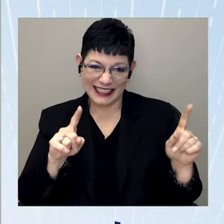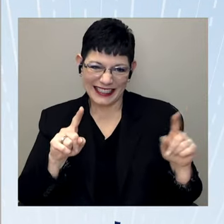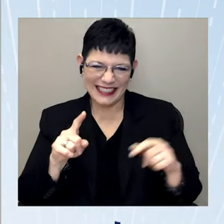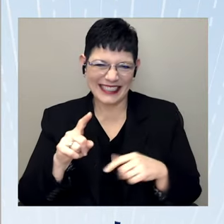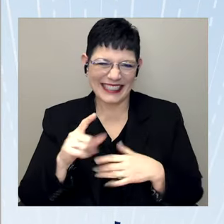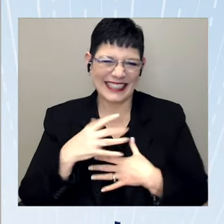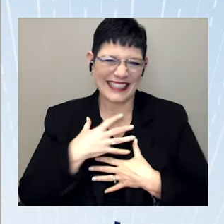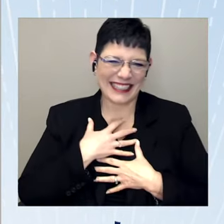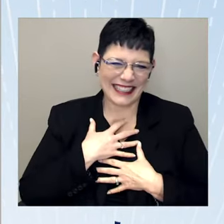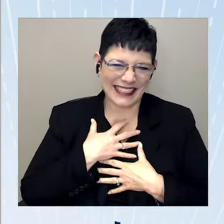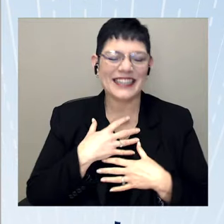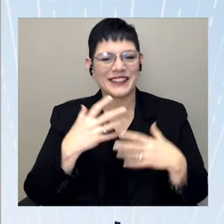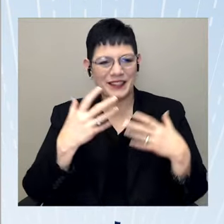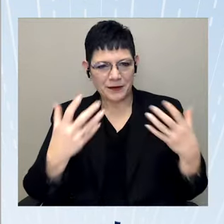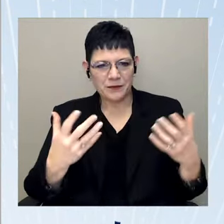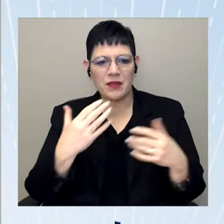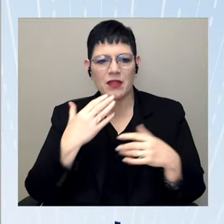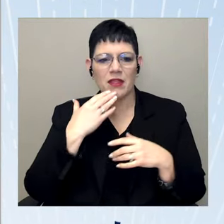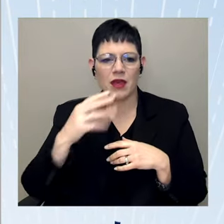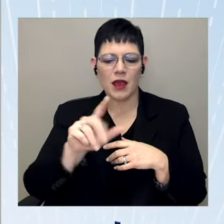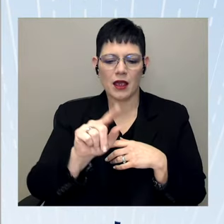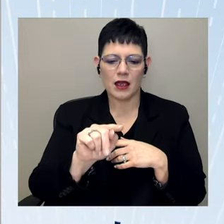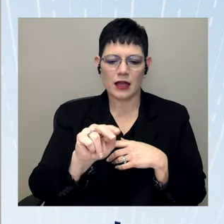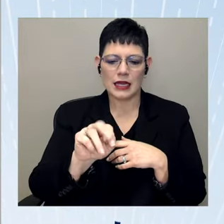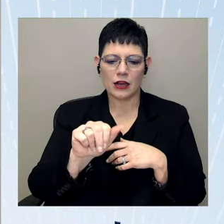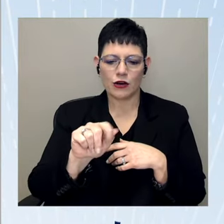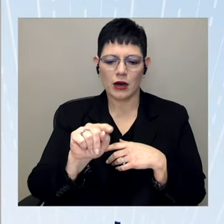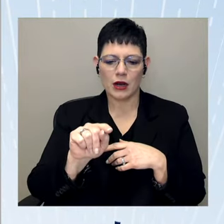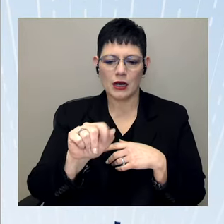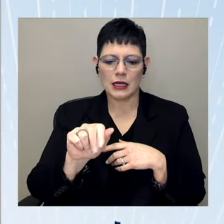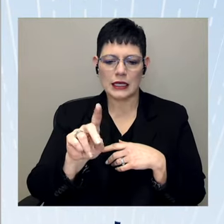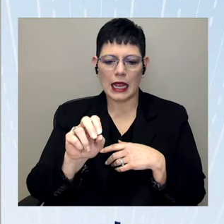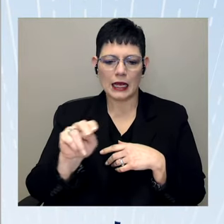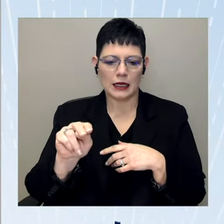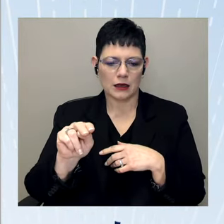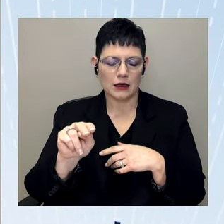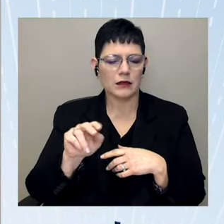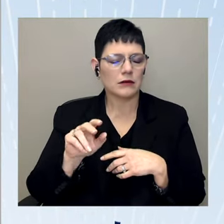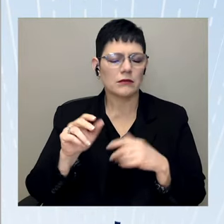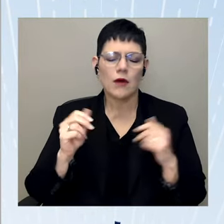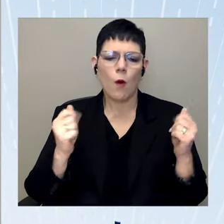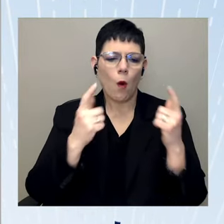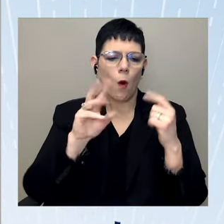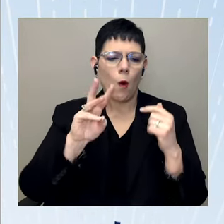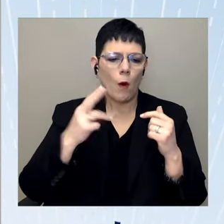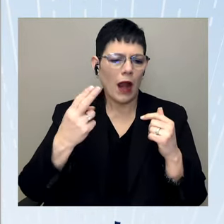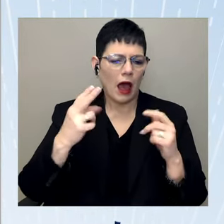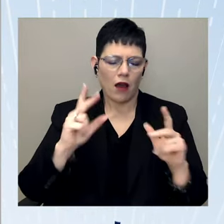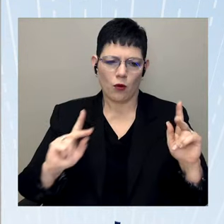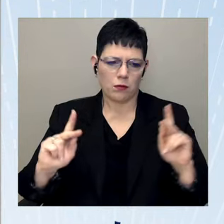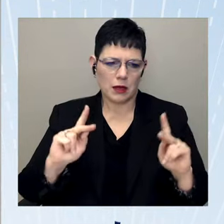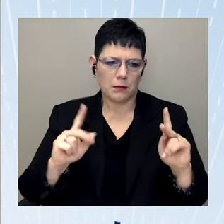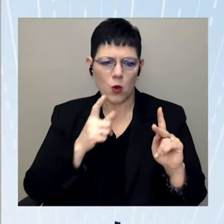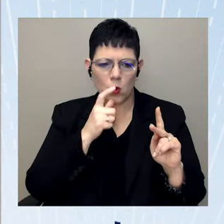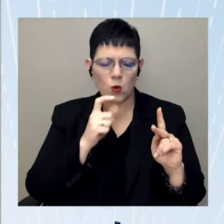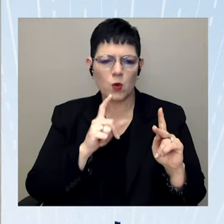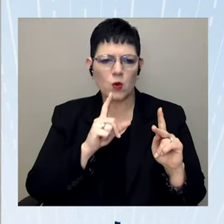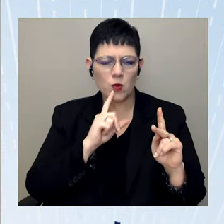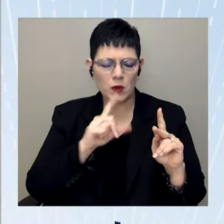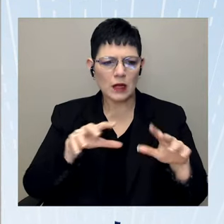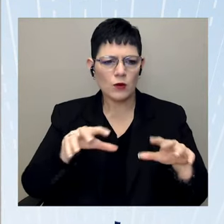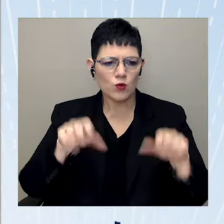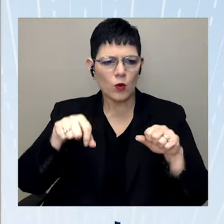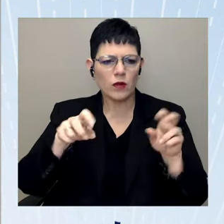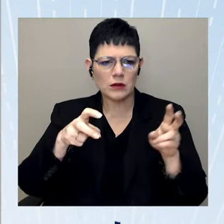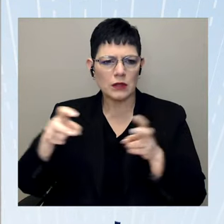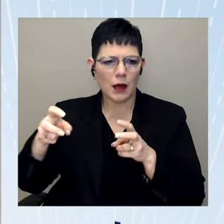Thanks to Neera Tandem and all the folks at the White House who have really made this an issue. It's not